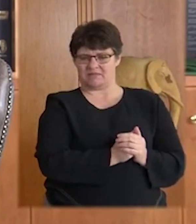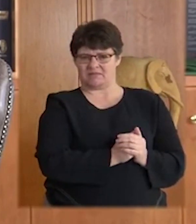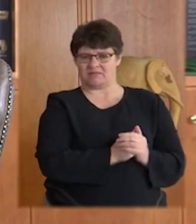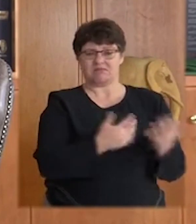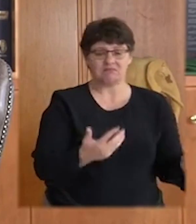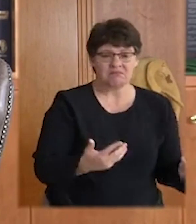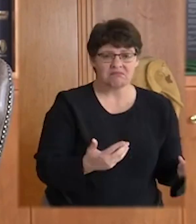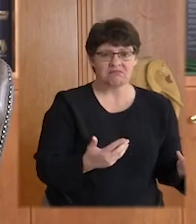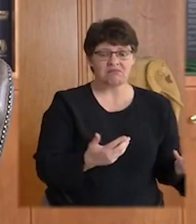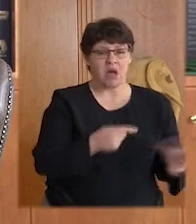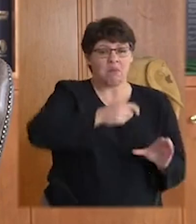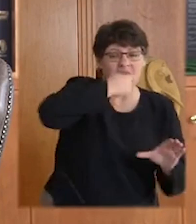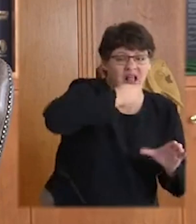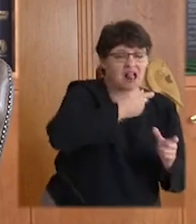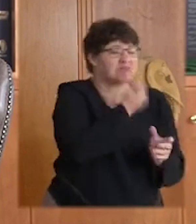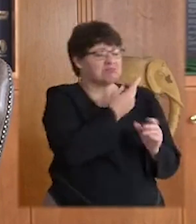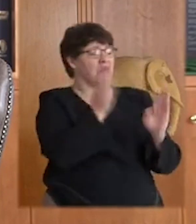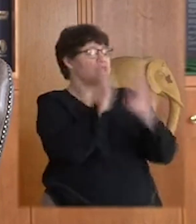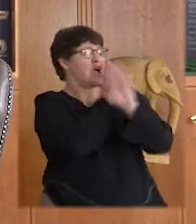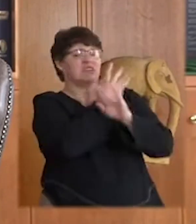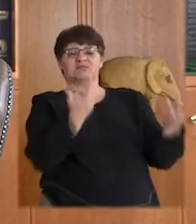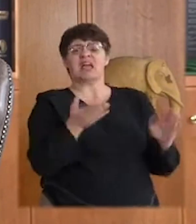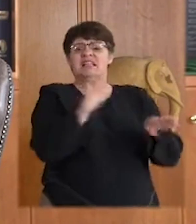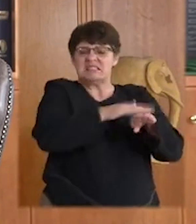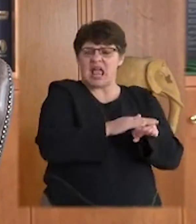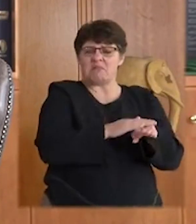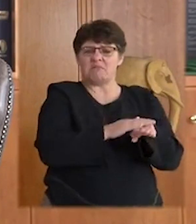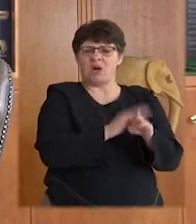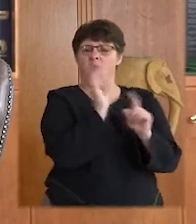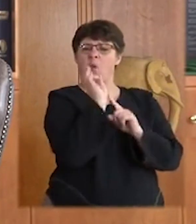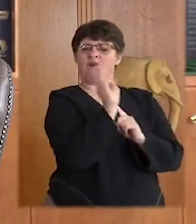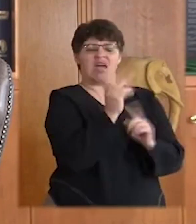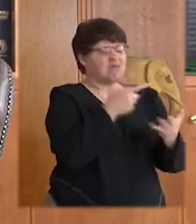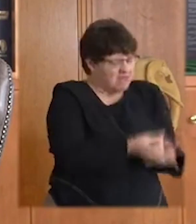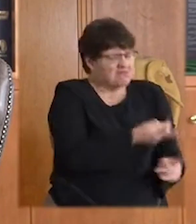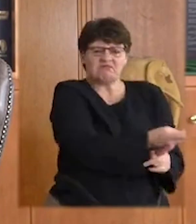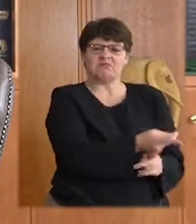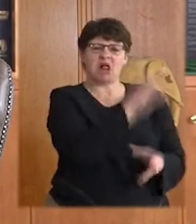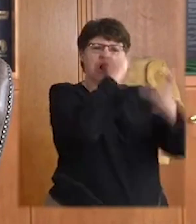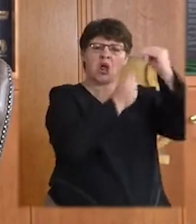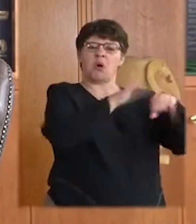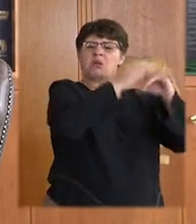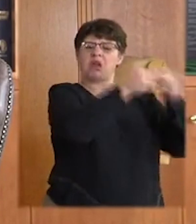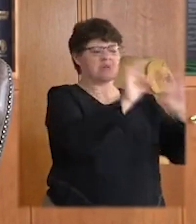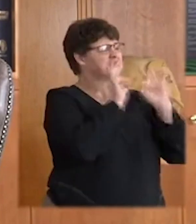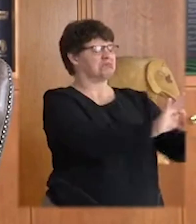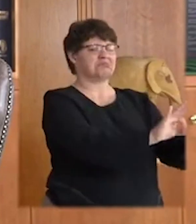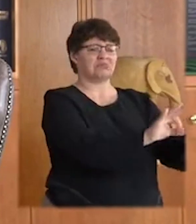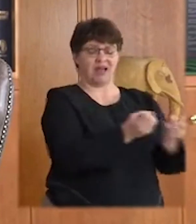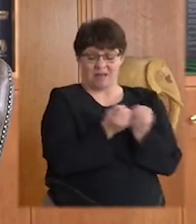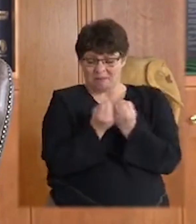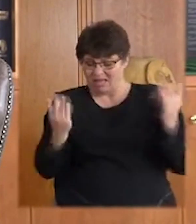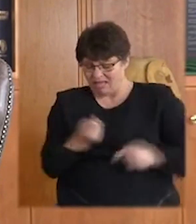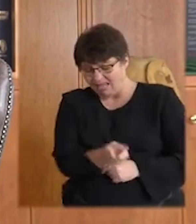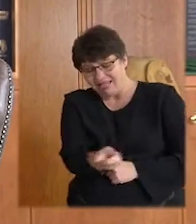with private medical care and online learning for their children. For millions of others,